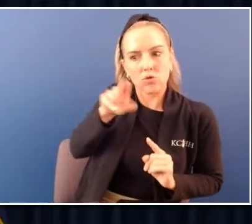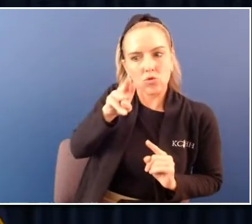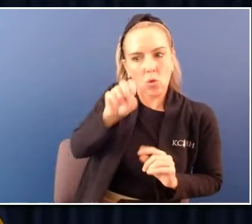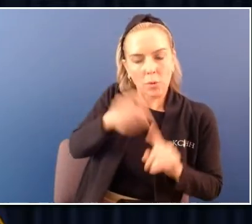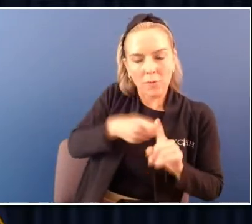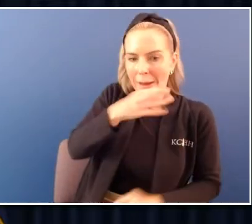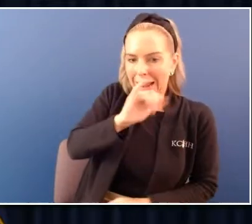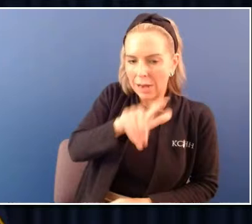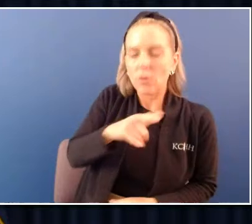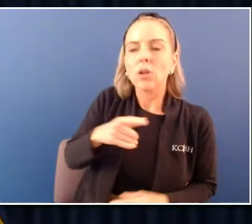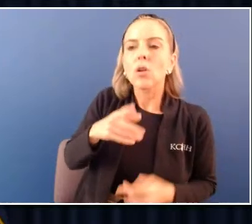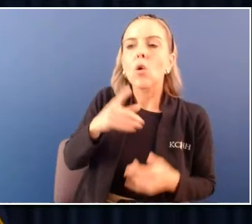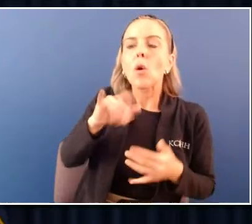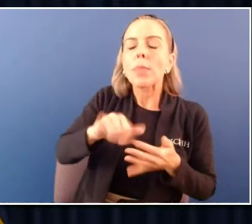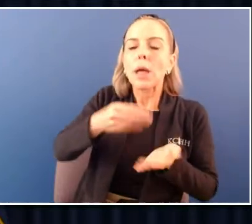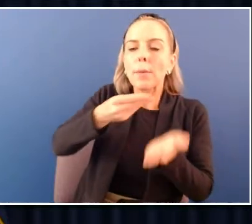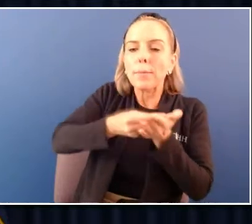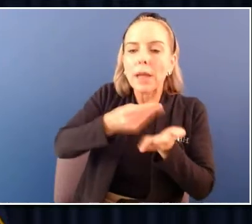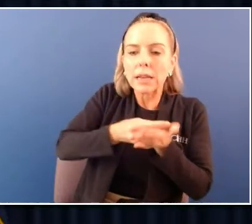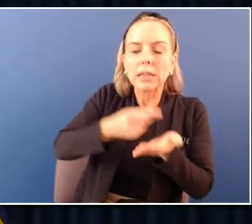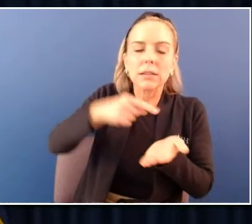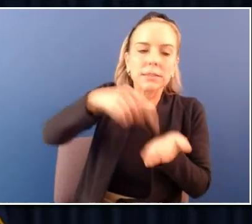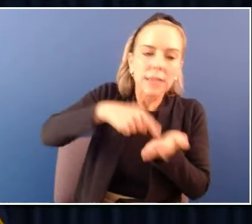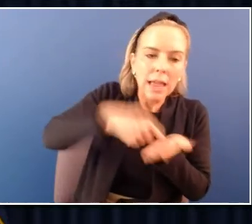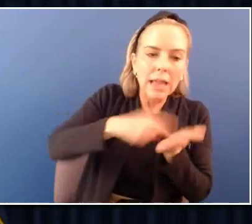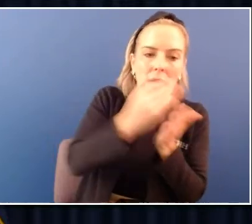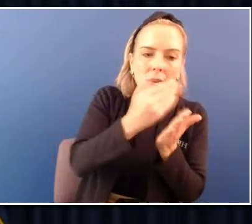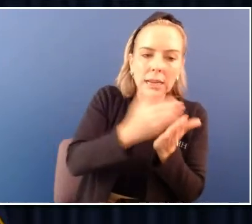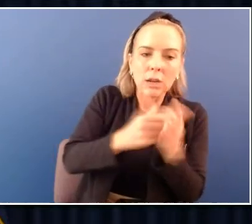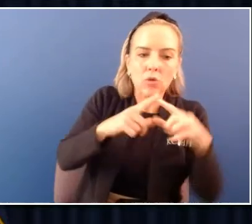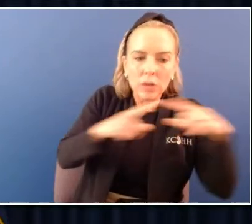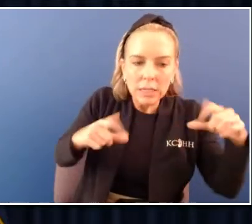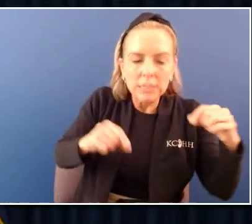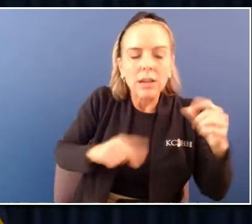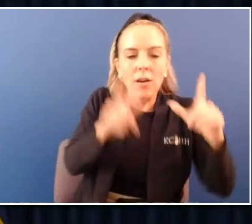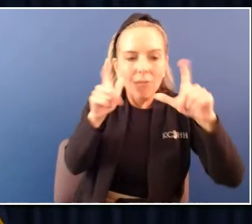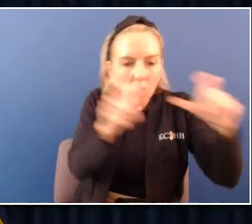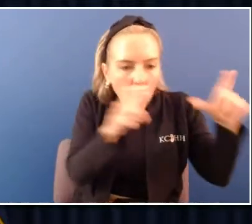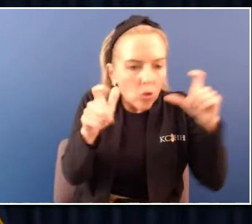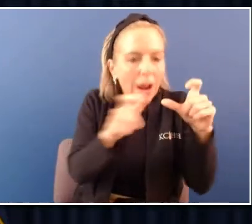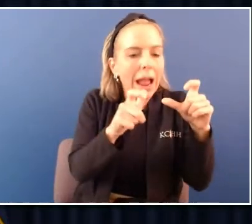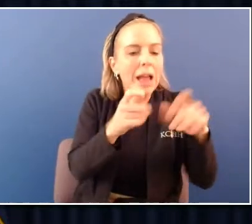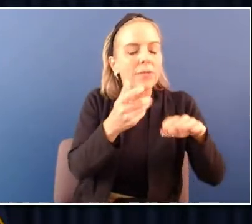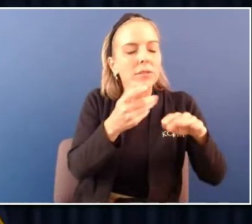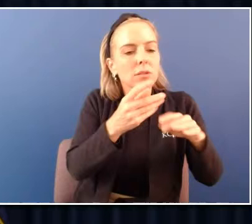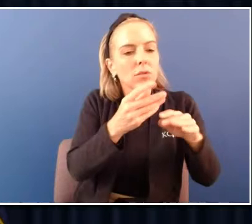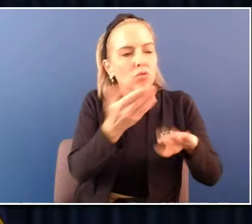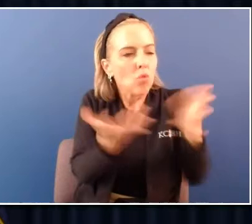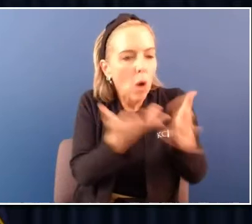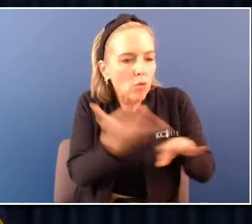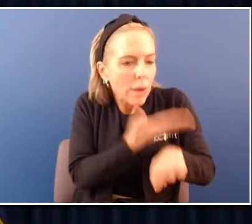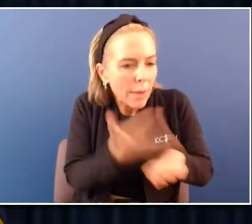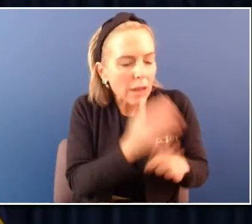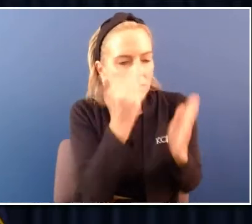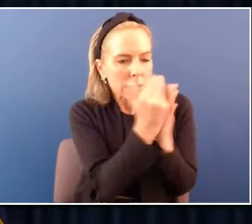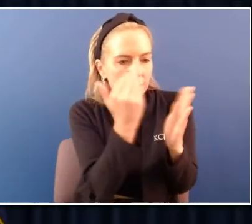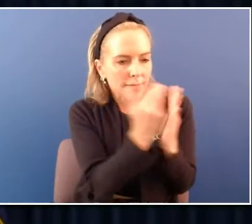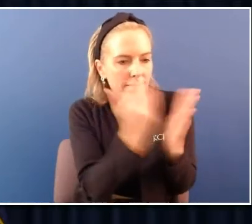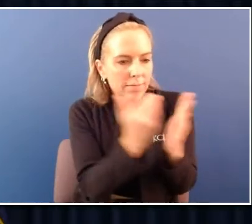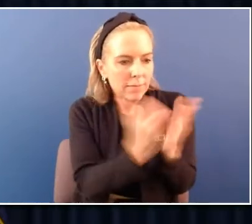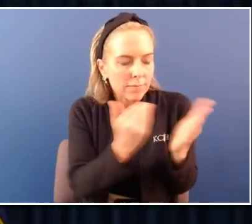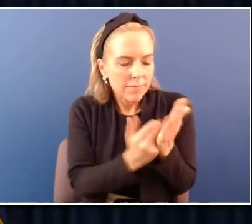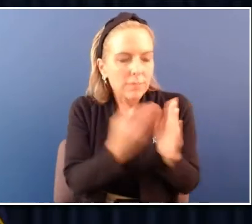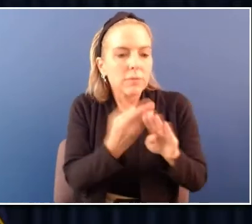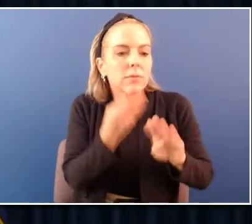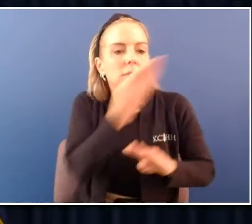incurred, and photograph damages and repairs. Remember, it's those damages that you also send to your county EMS director or through